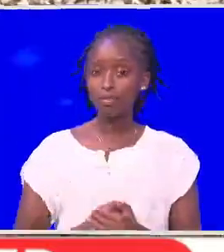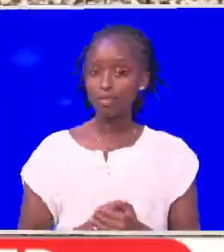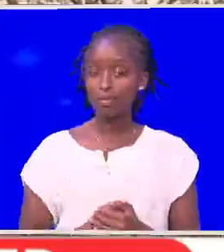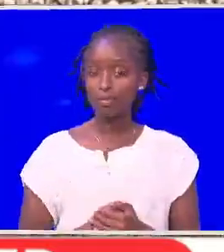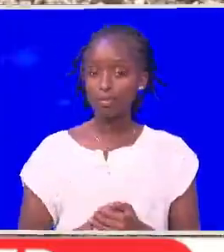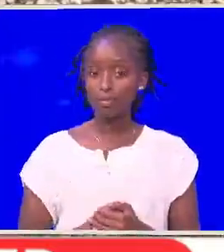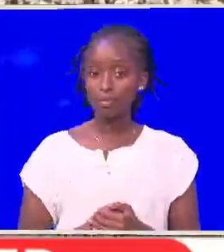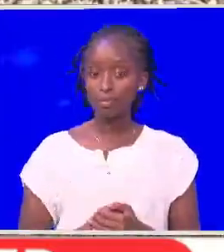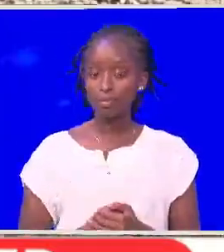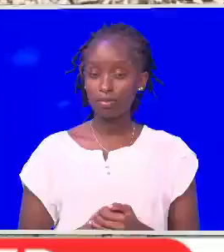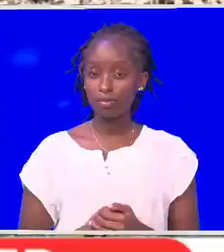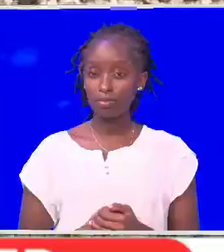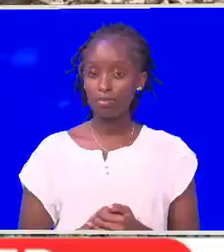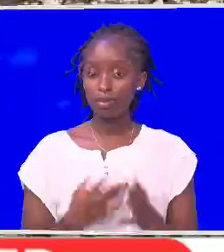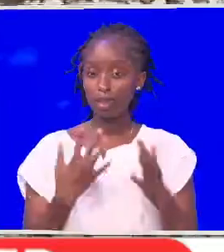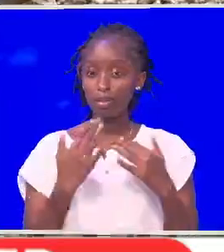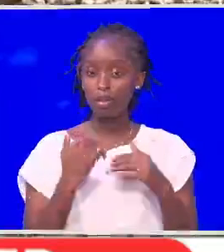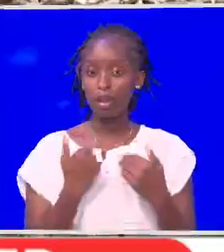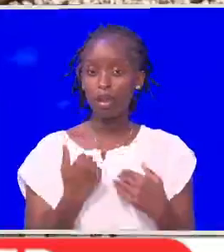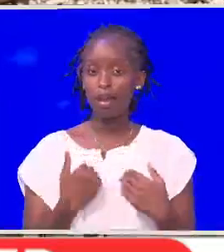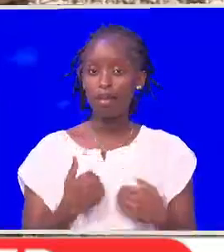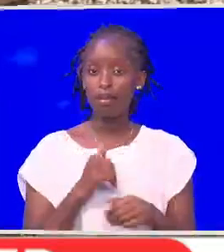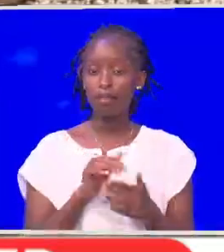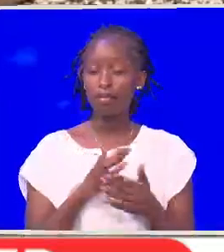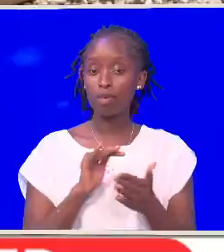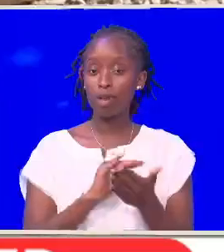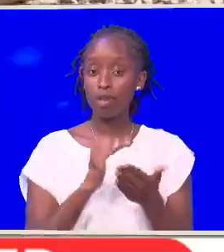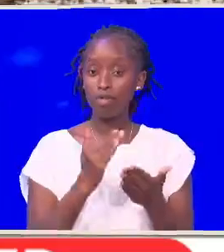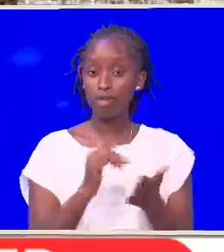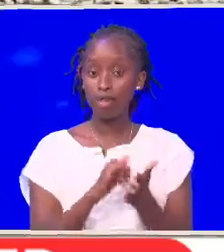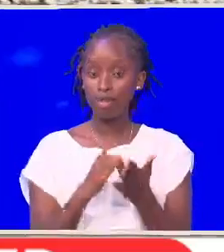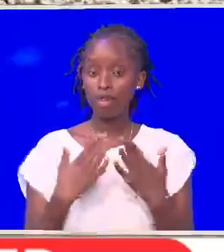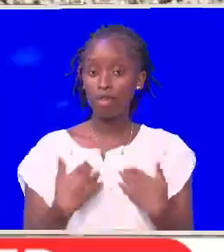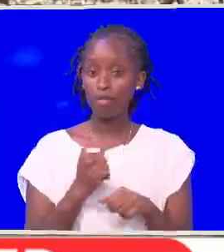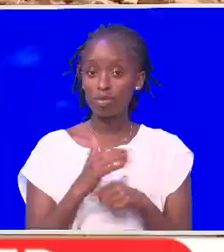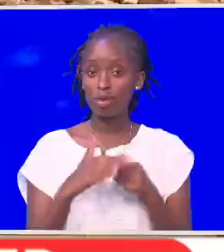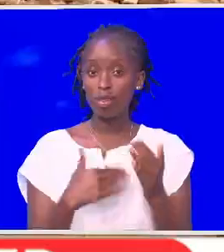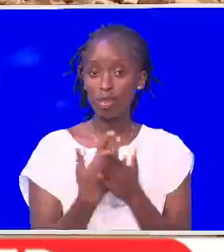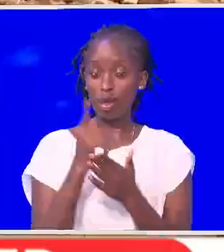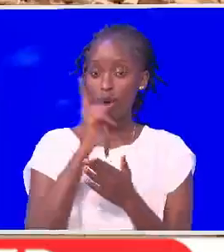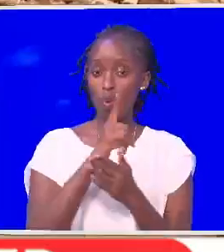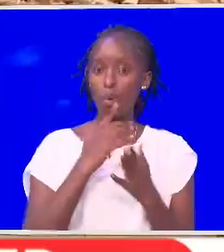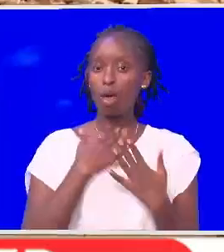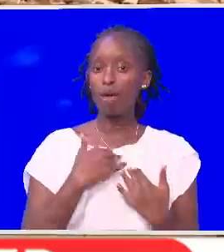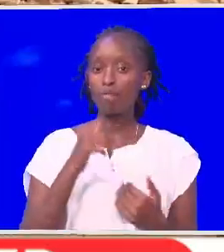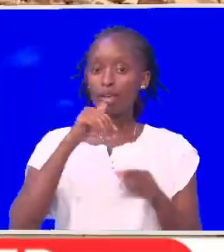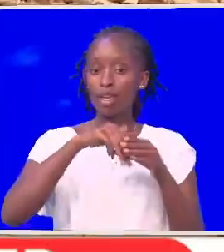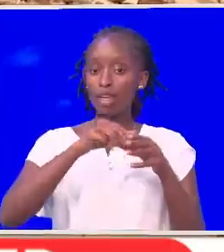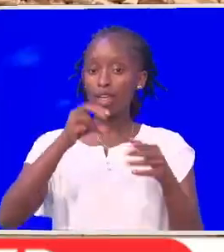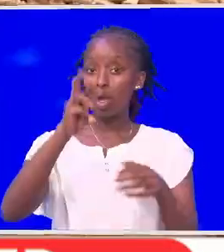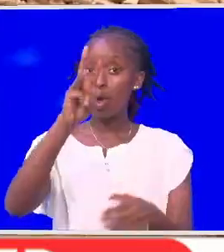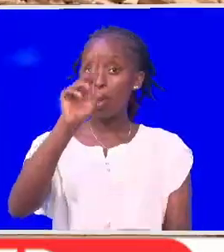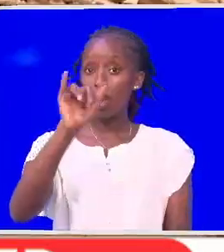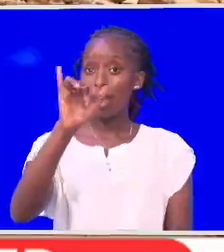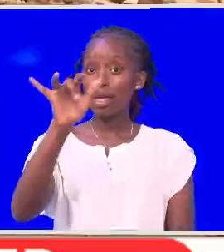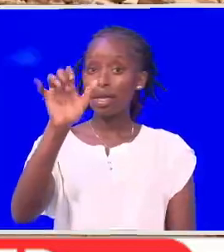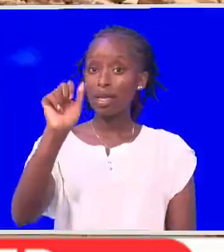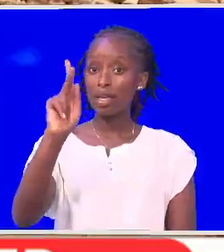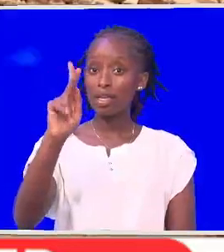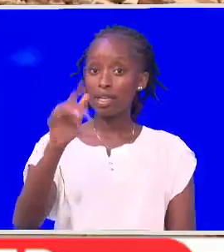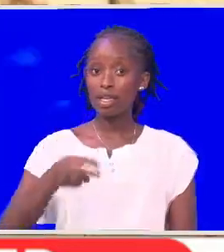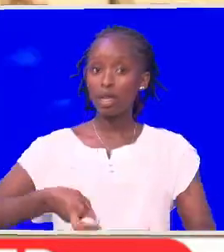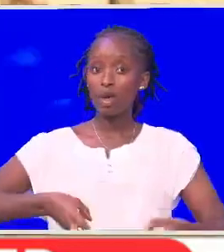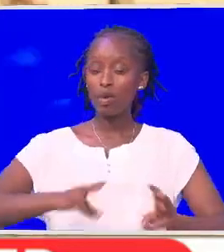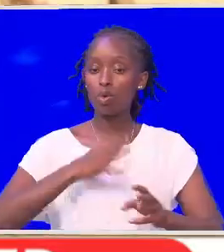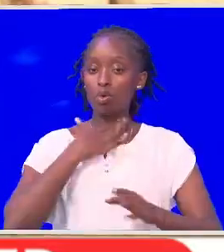The 28-year-old father of one works at a construction site in 87 Kino along Wayakiwe, doing manual jobs at least to provide for